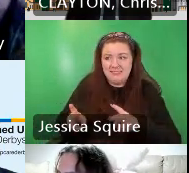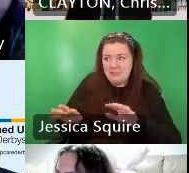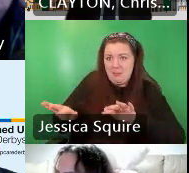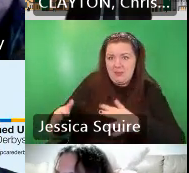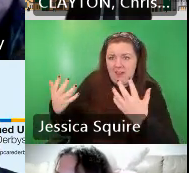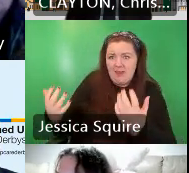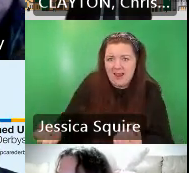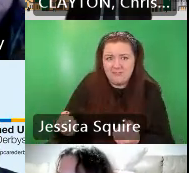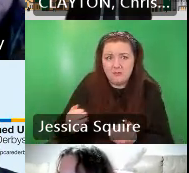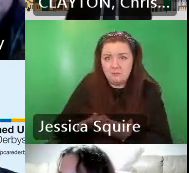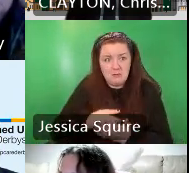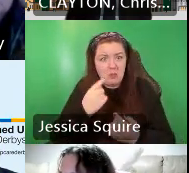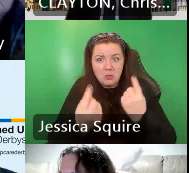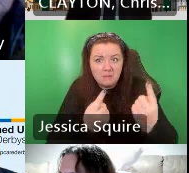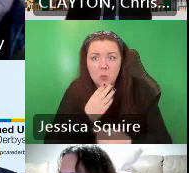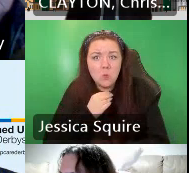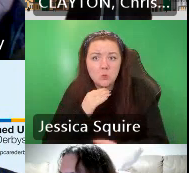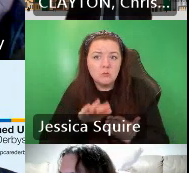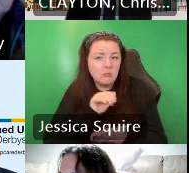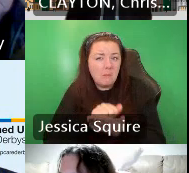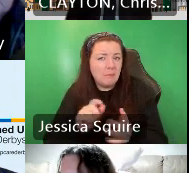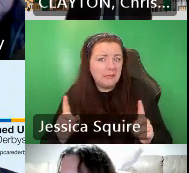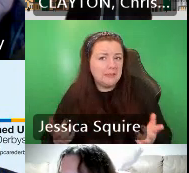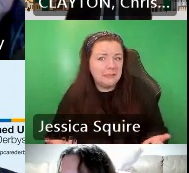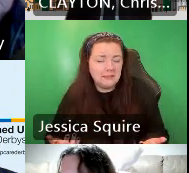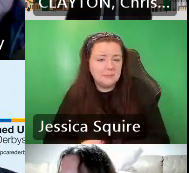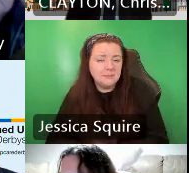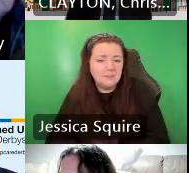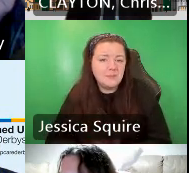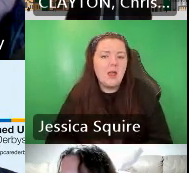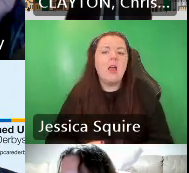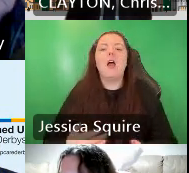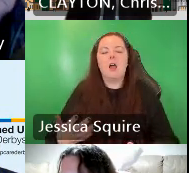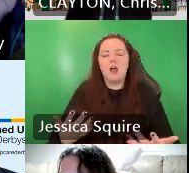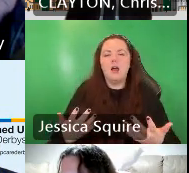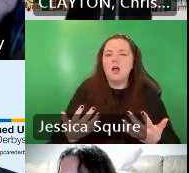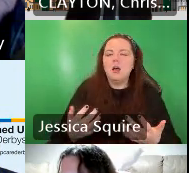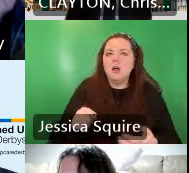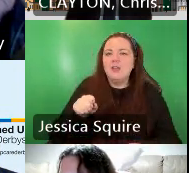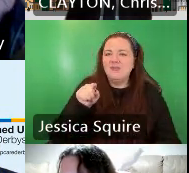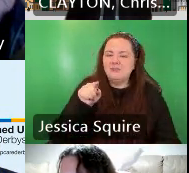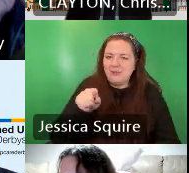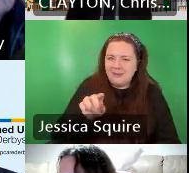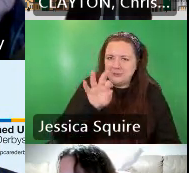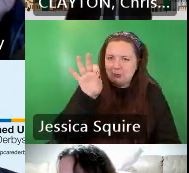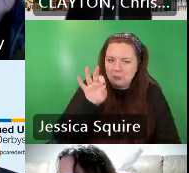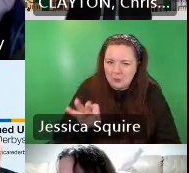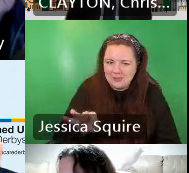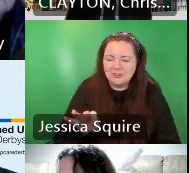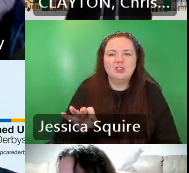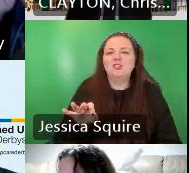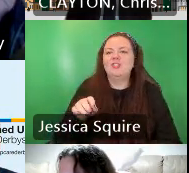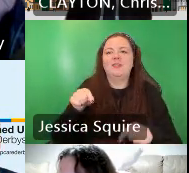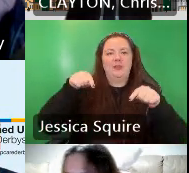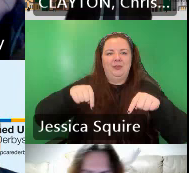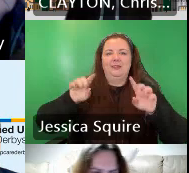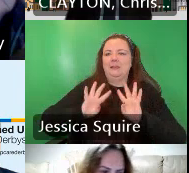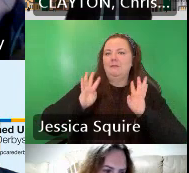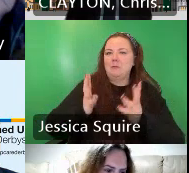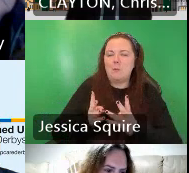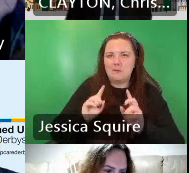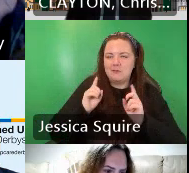kind of engagement session we're doing now, that really specific question, which I could give some answers to, but it won't satisfy you in this forum. What would be